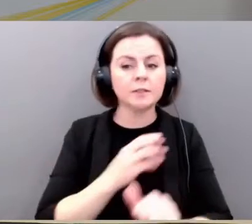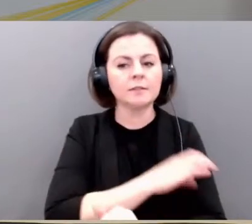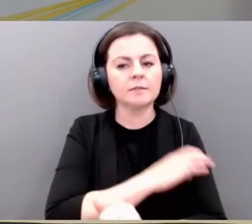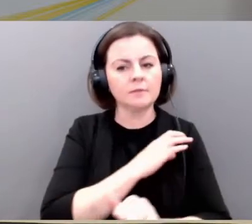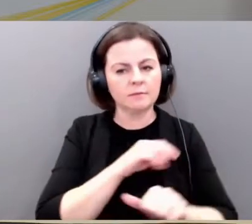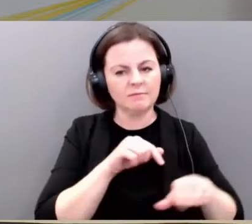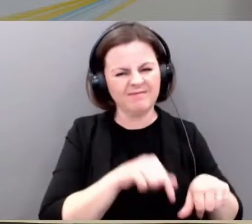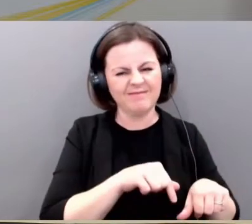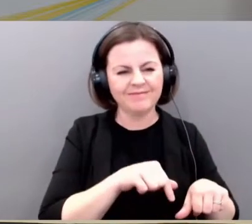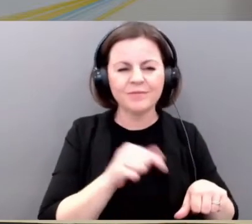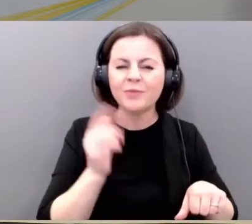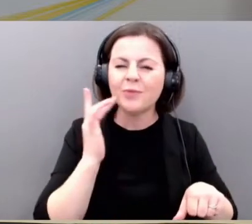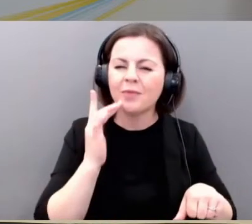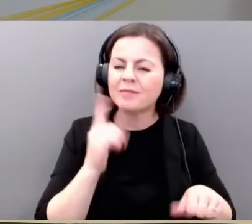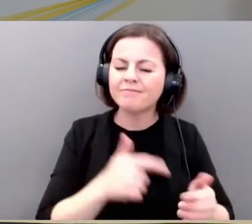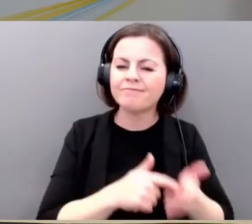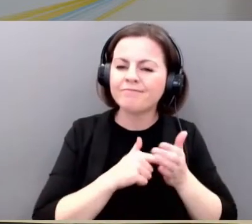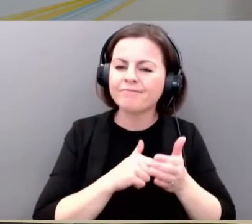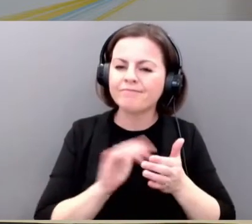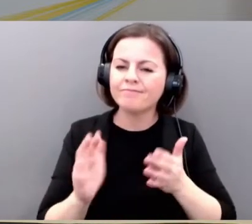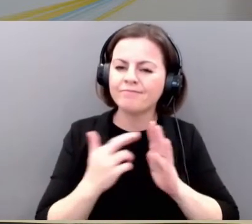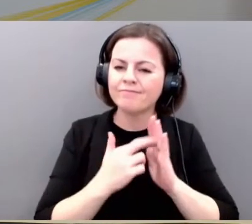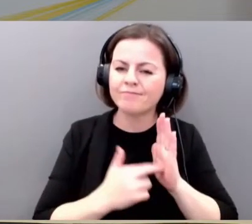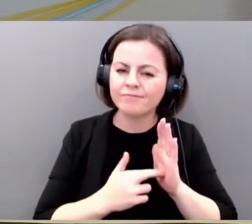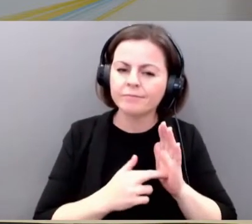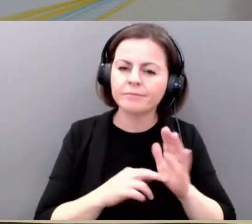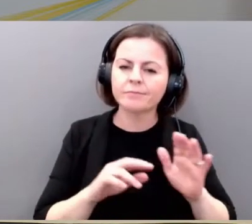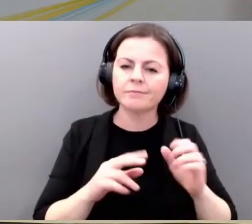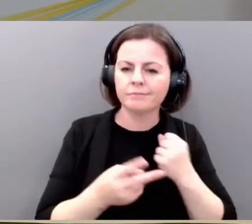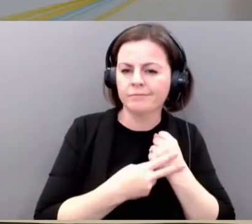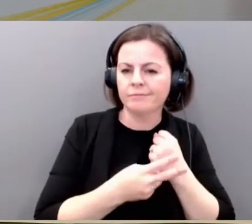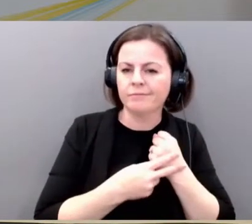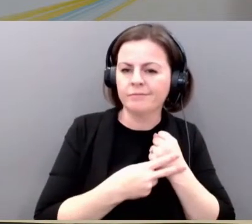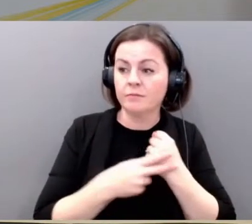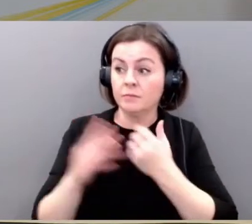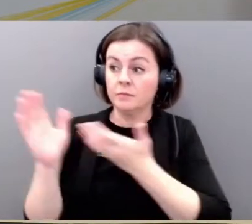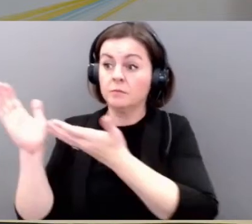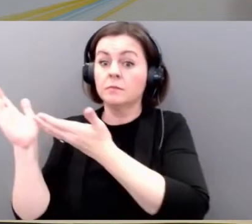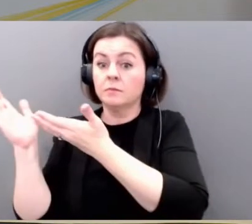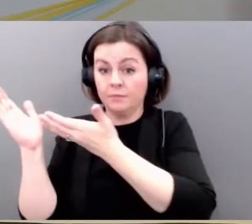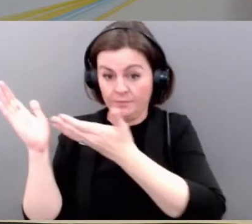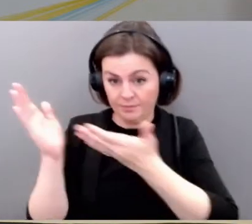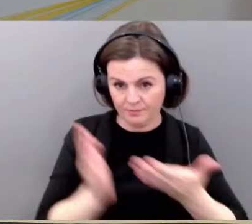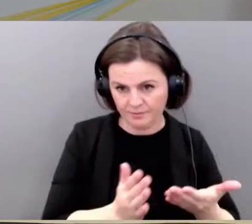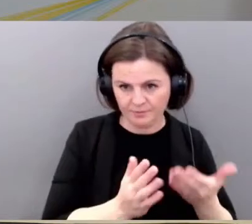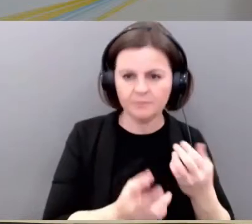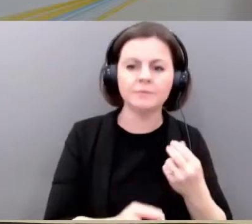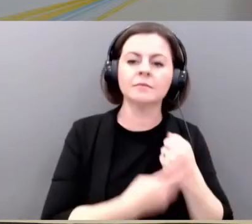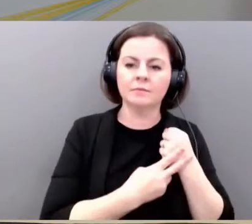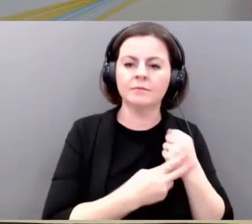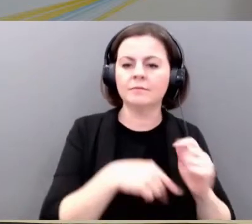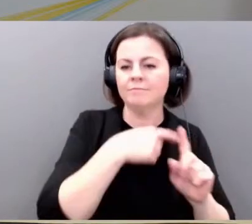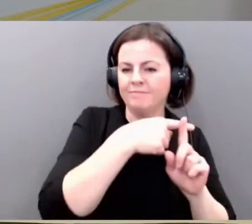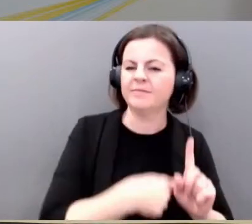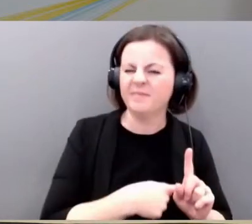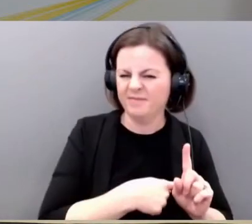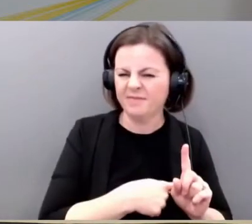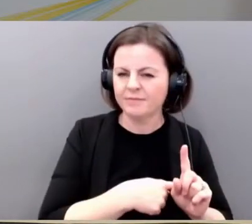do with the logistics around the arrival of the vaccine and where it has to be administered.